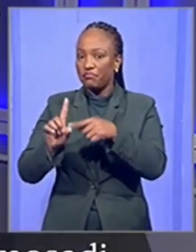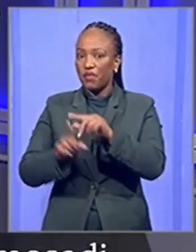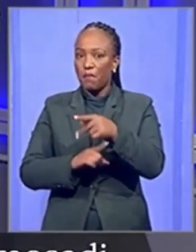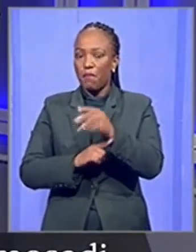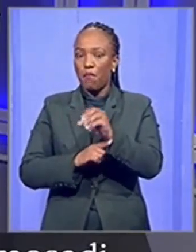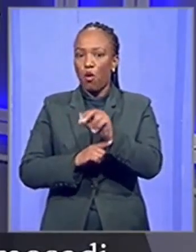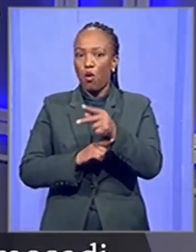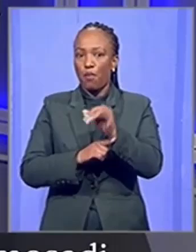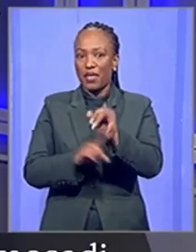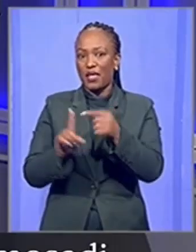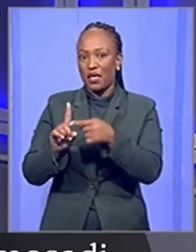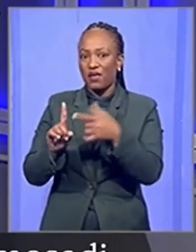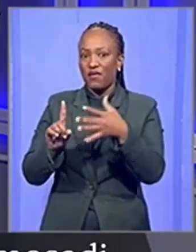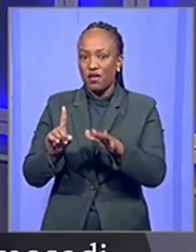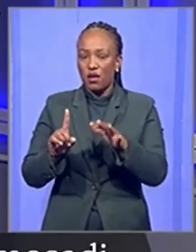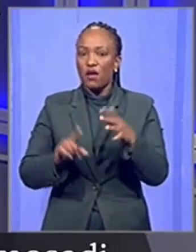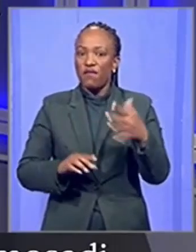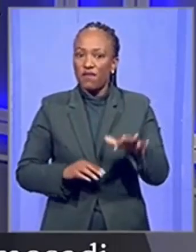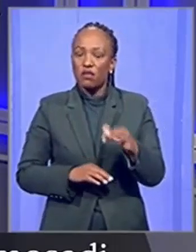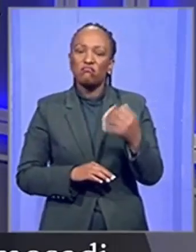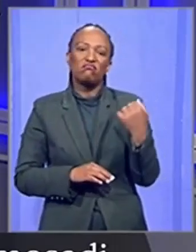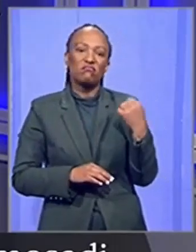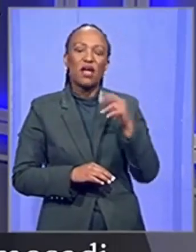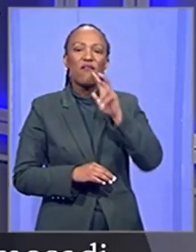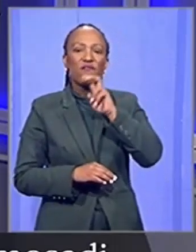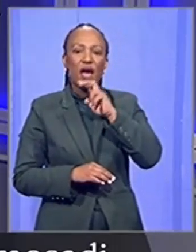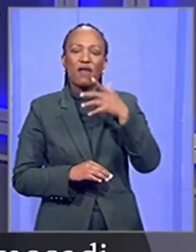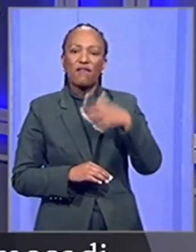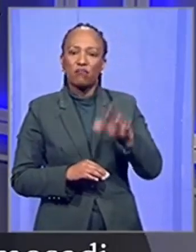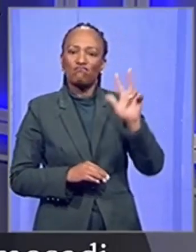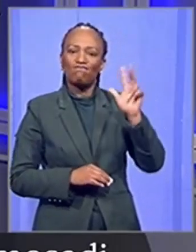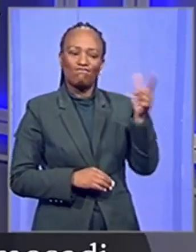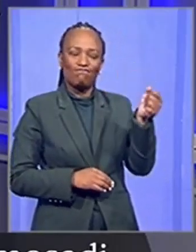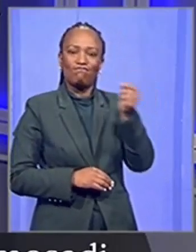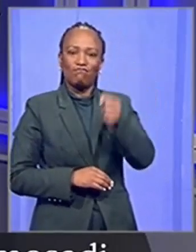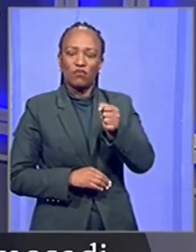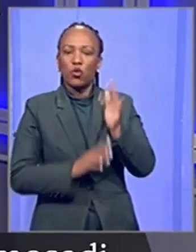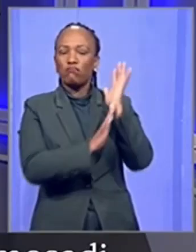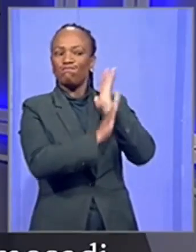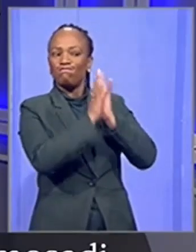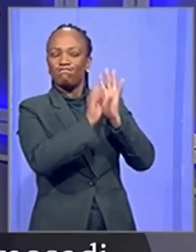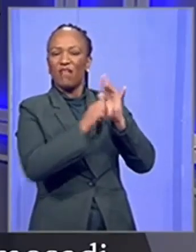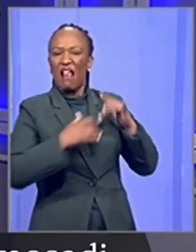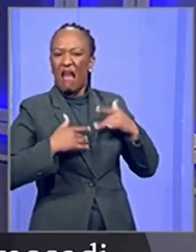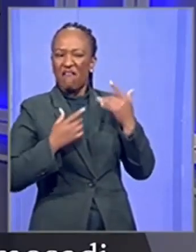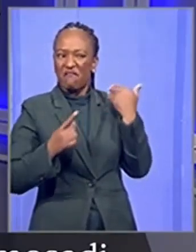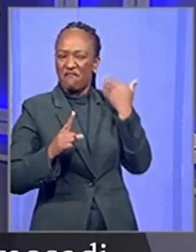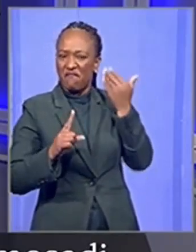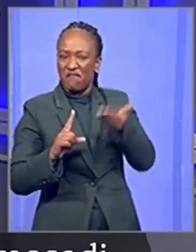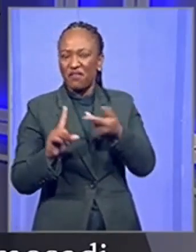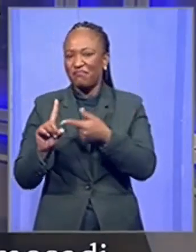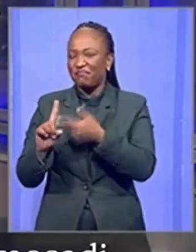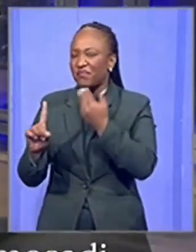kwa kokwanotheo molao kwa Leboakgomo ka Labotlhano. Tla re lebelele morago la gagwe.